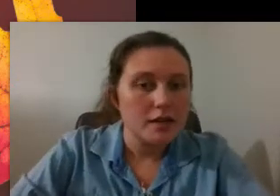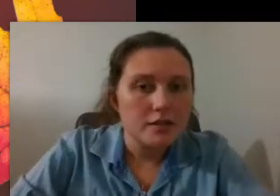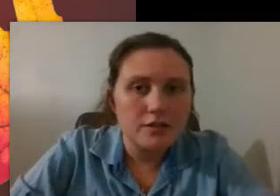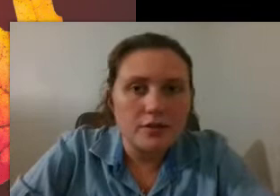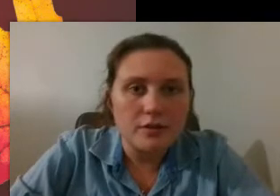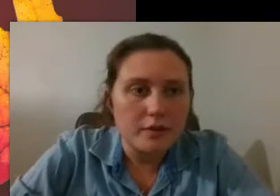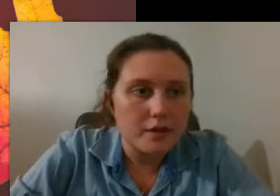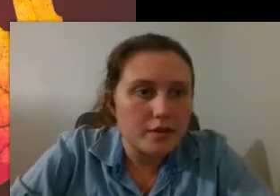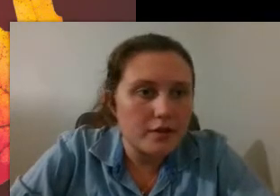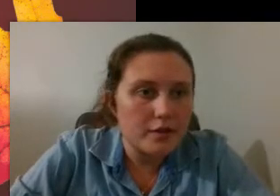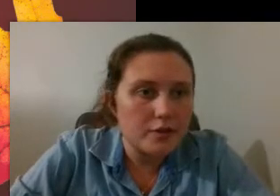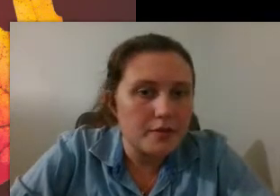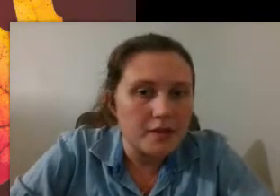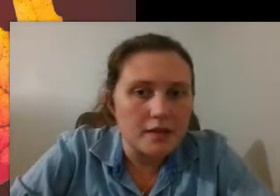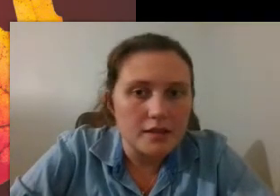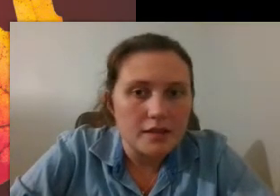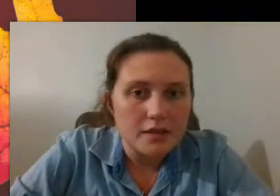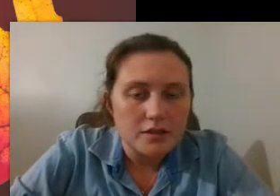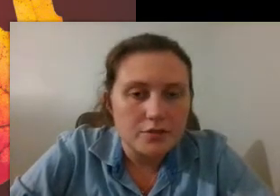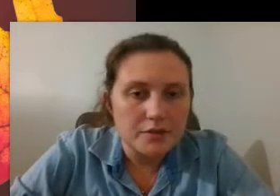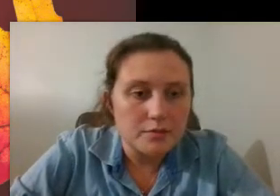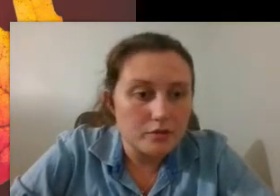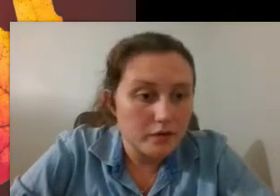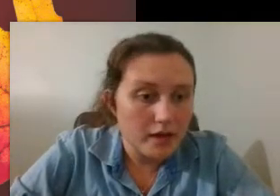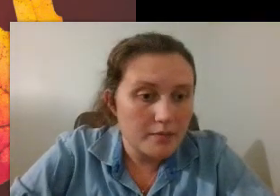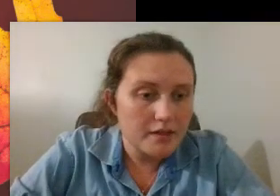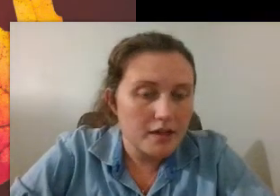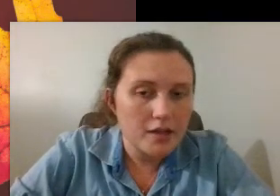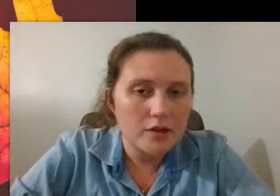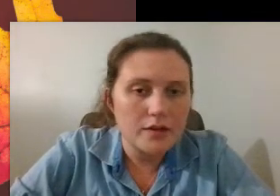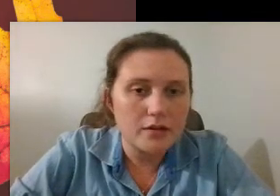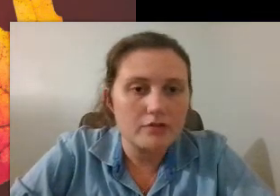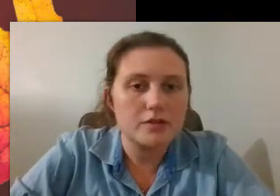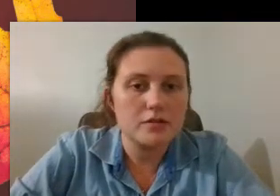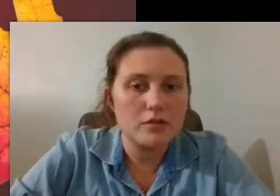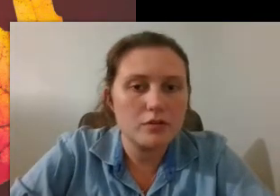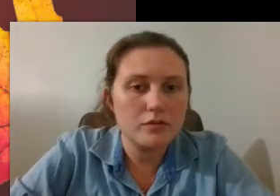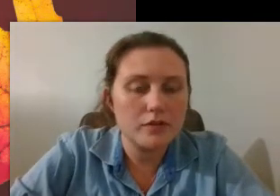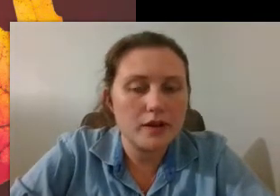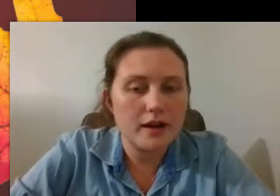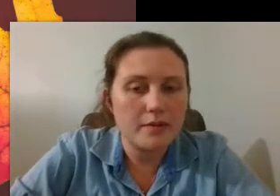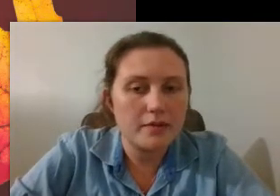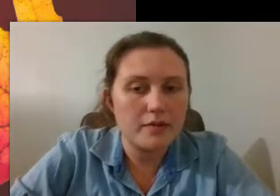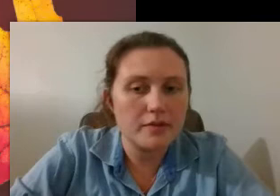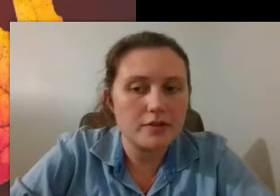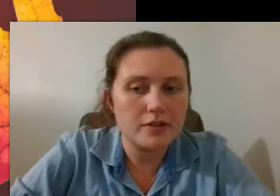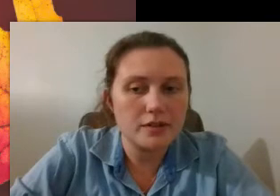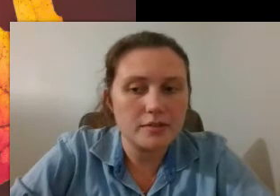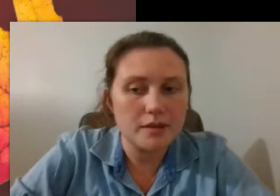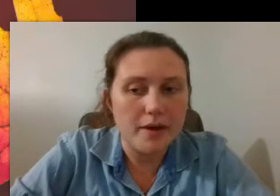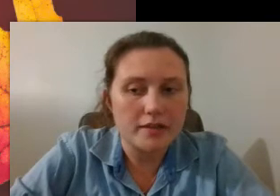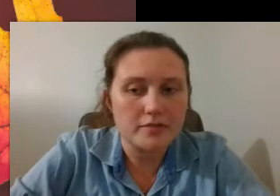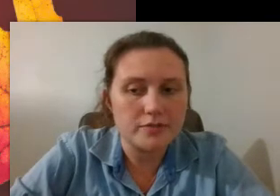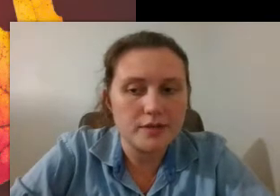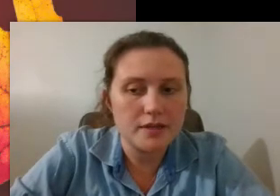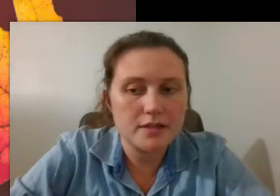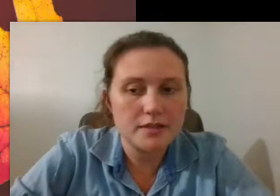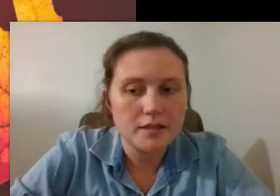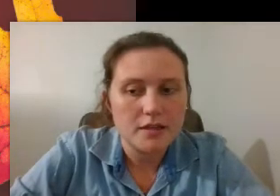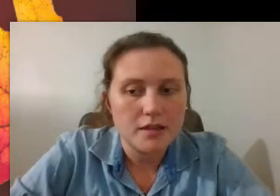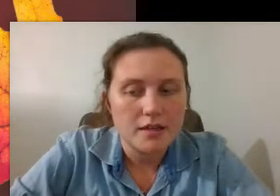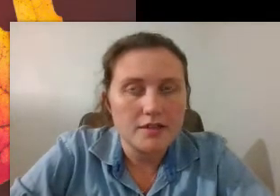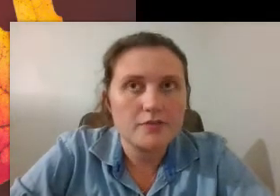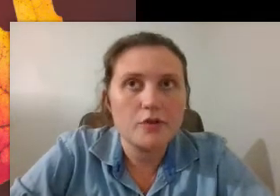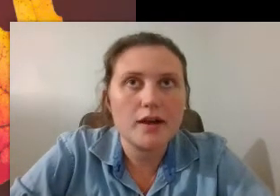are. So we are going to be doing some new vocab today, going over old vocab that we've learned in the past few